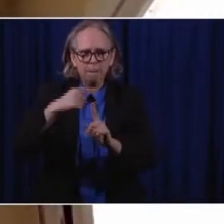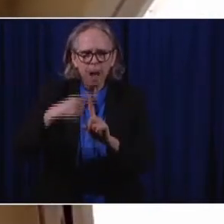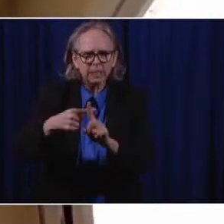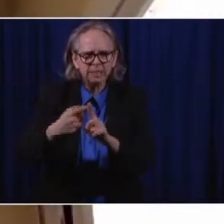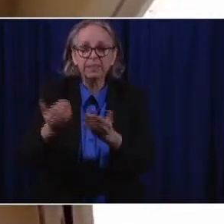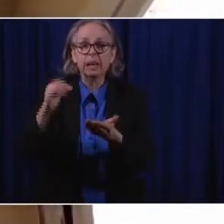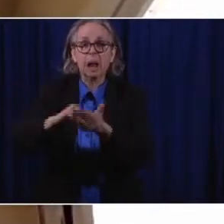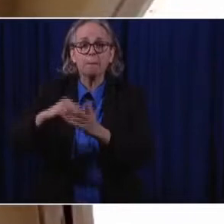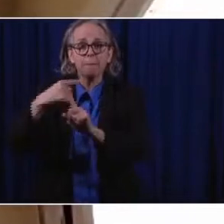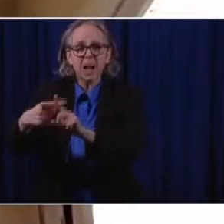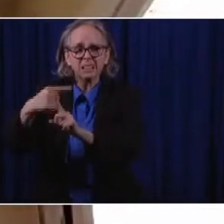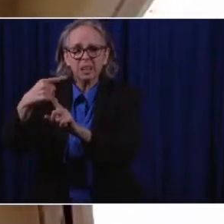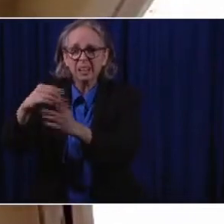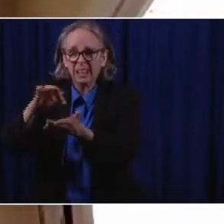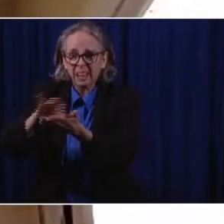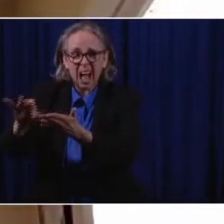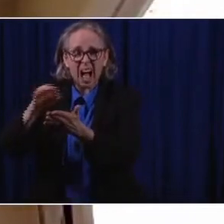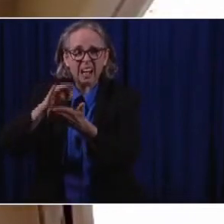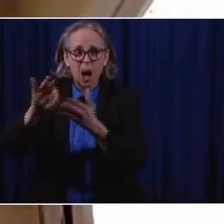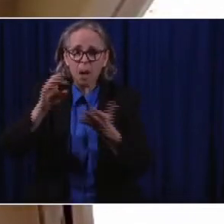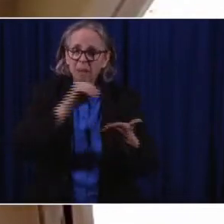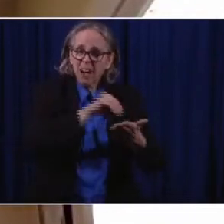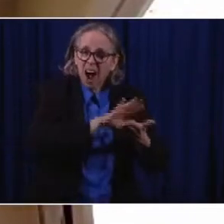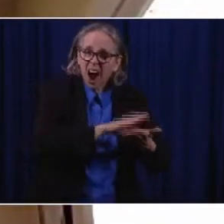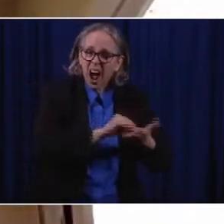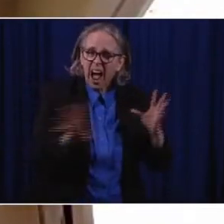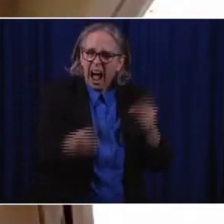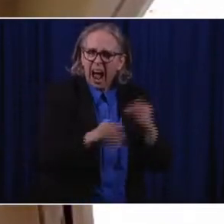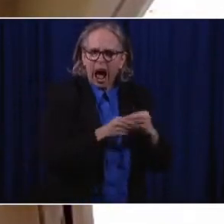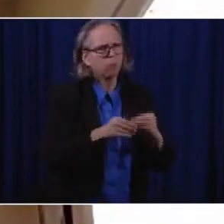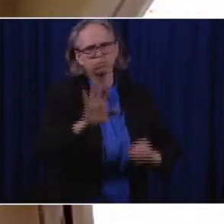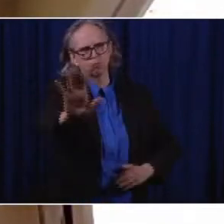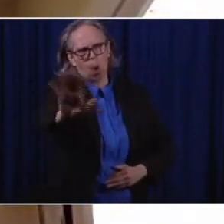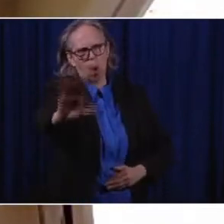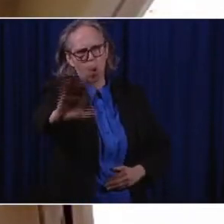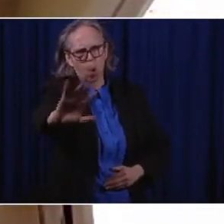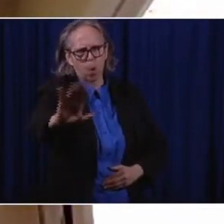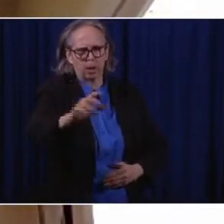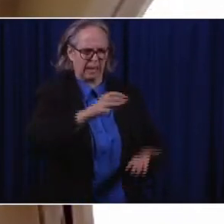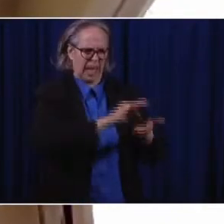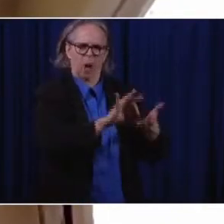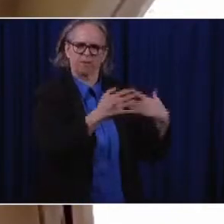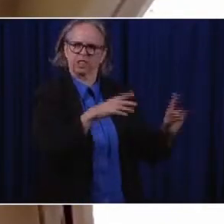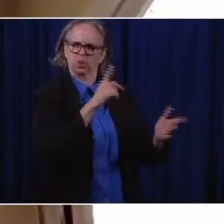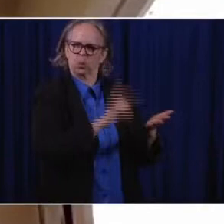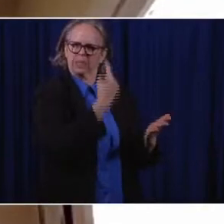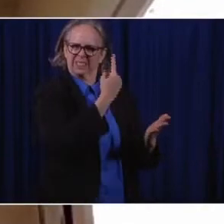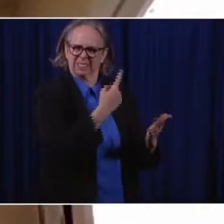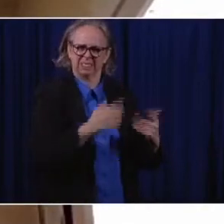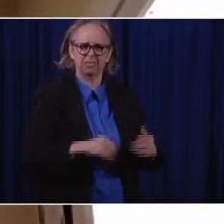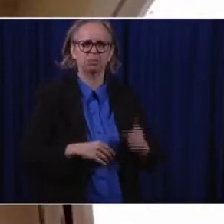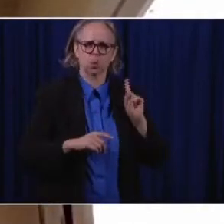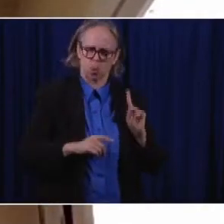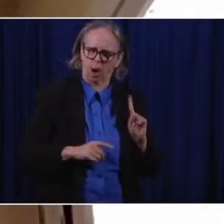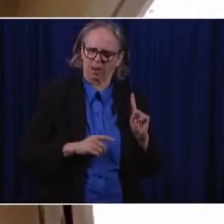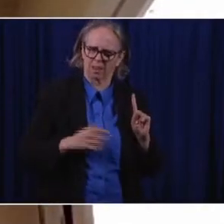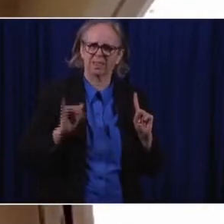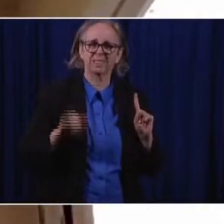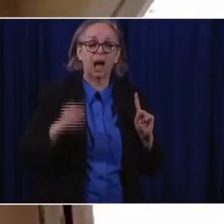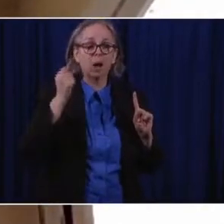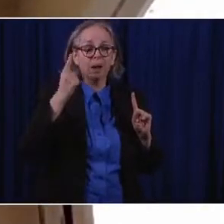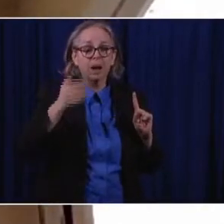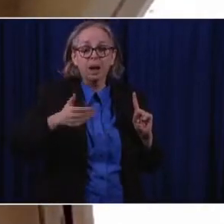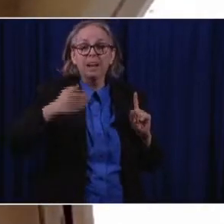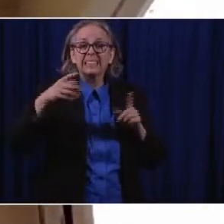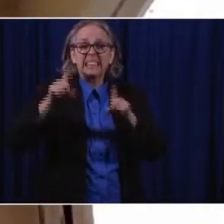long time. So you really should not be repeatedly tested. That repeat testing does not tell you you can return into the